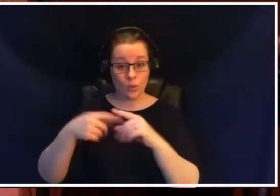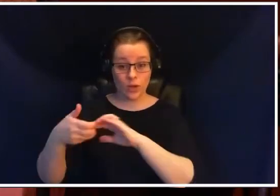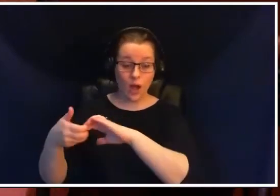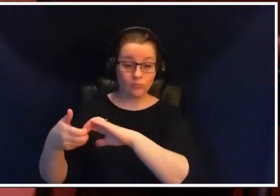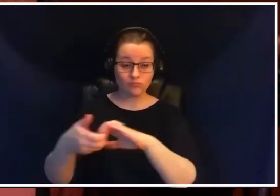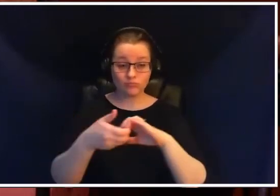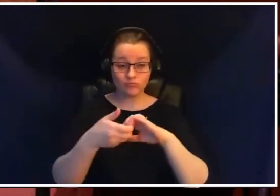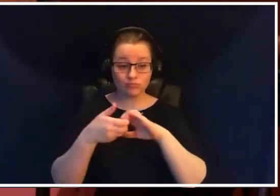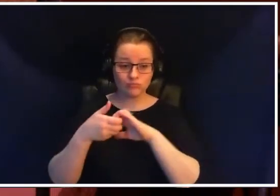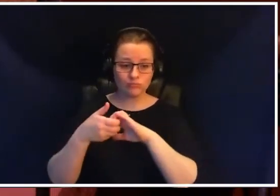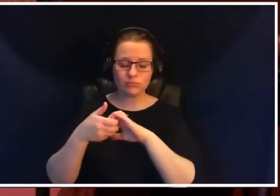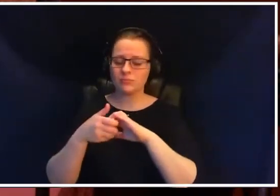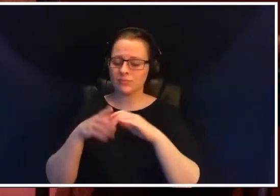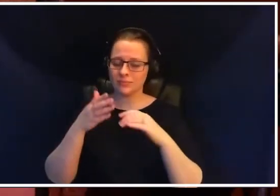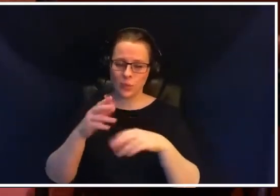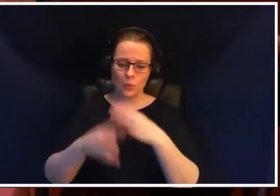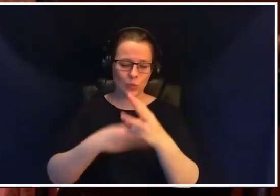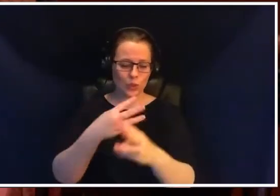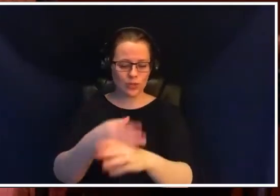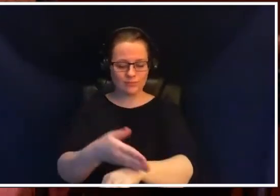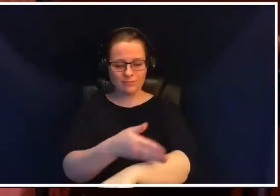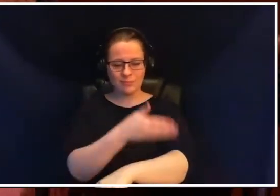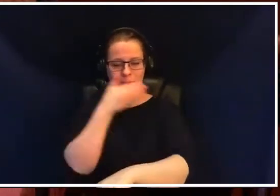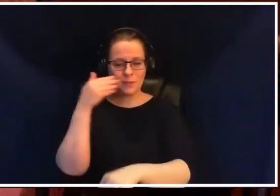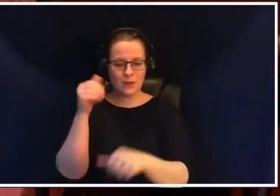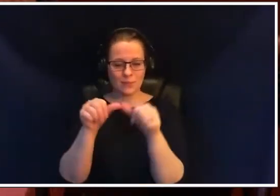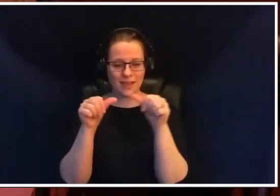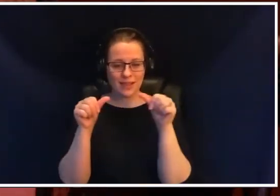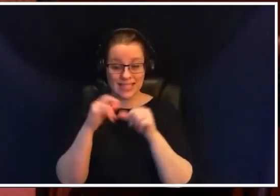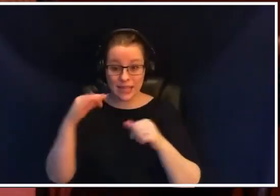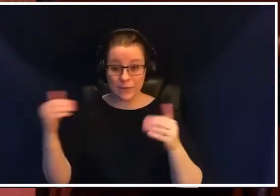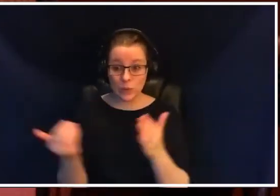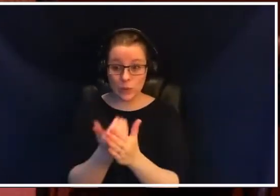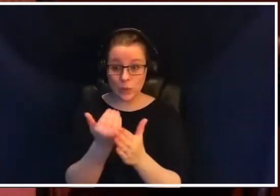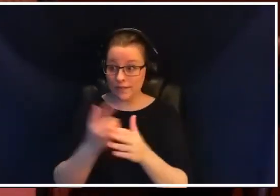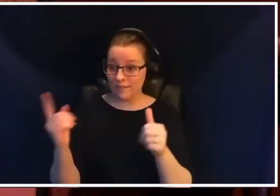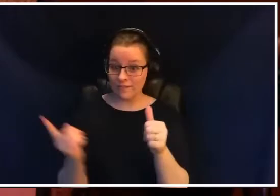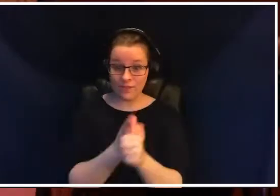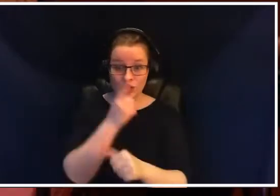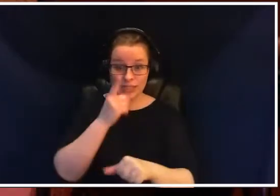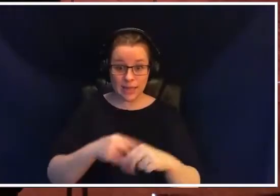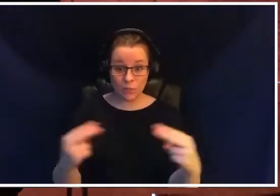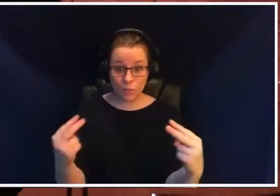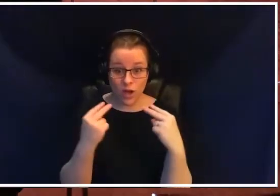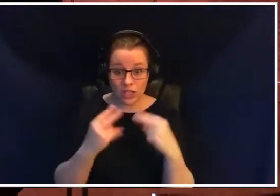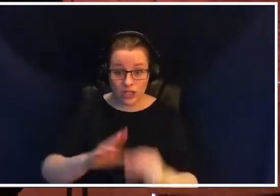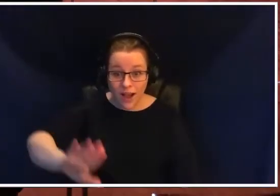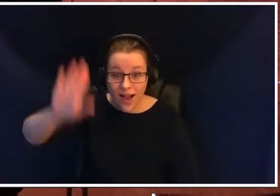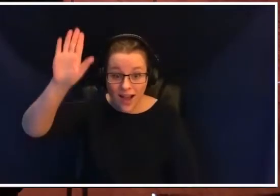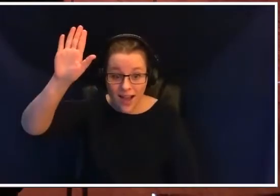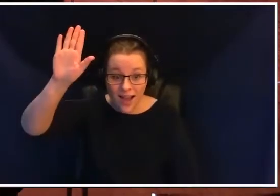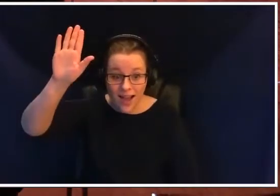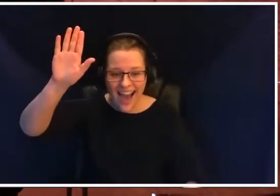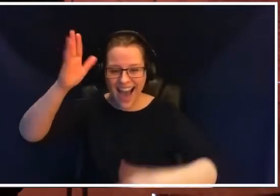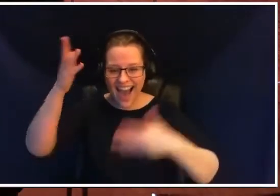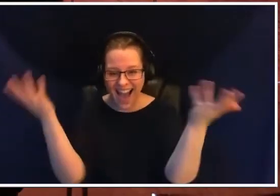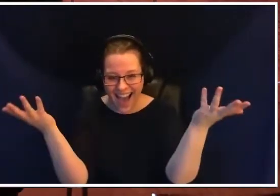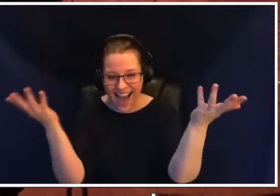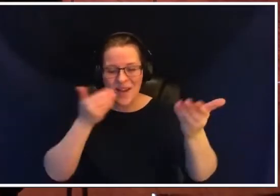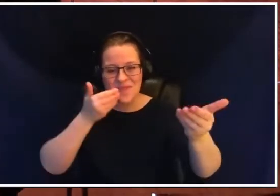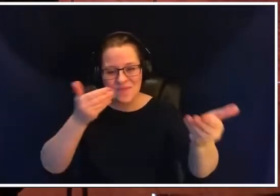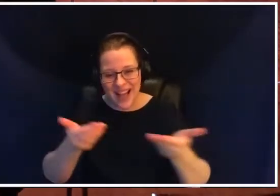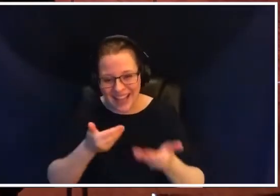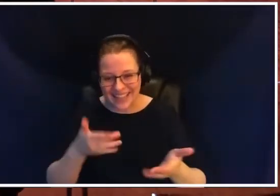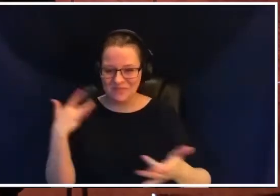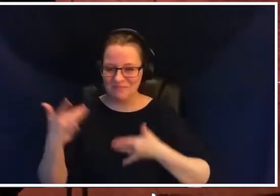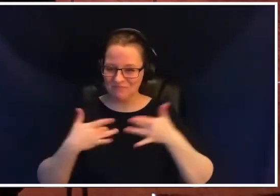if you are new to the Rotunda, go ahead and raise your hand up high in the sky. Welcome! Oh my gosh, so